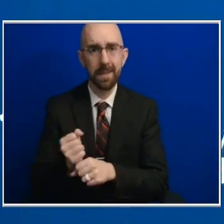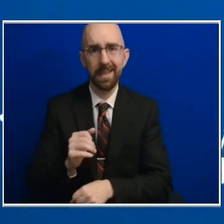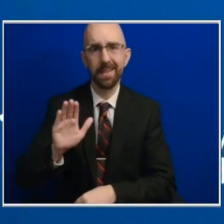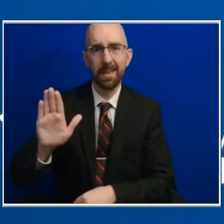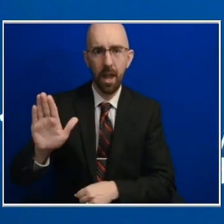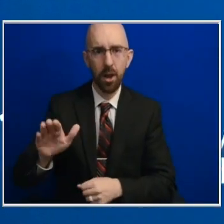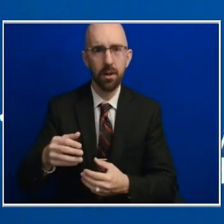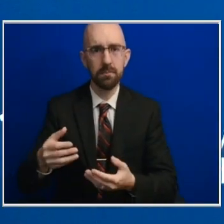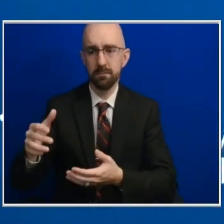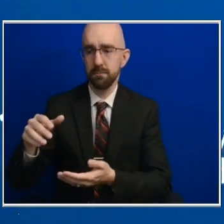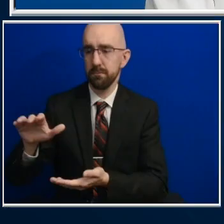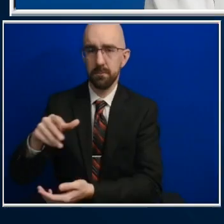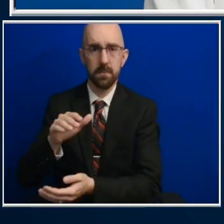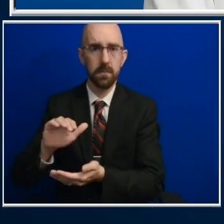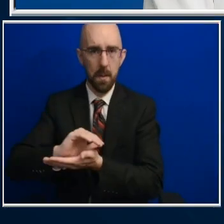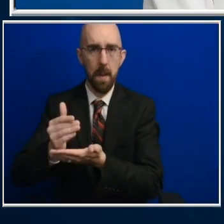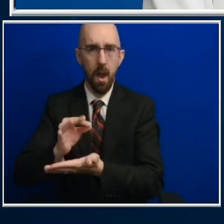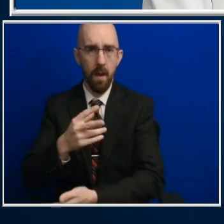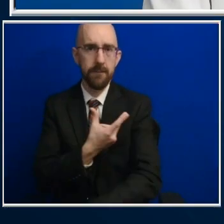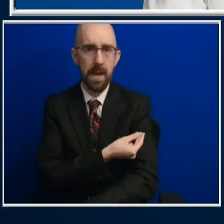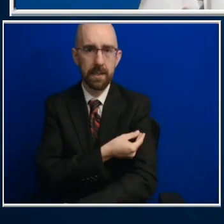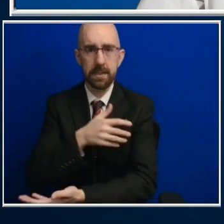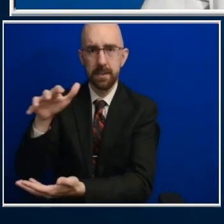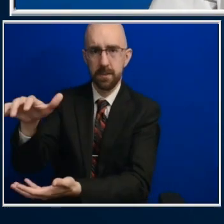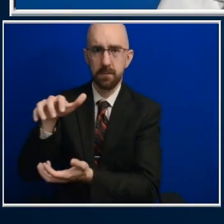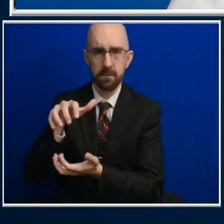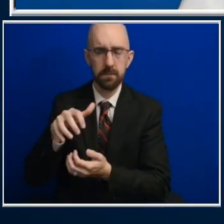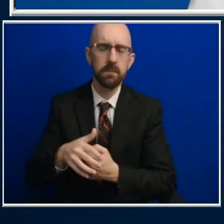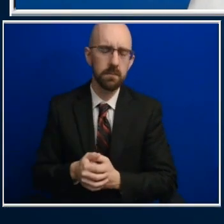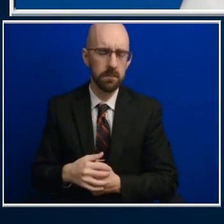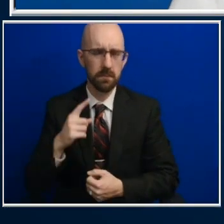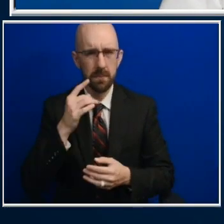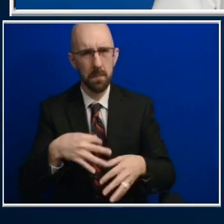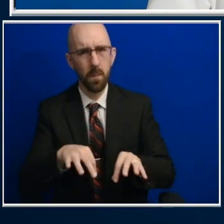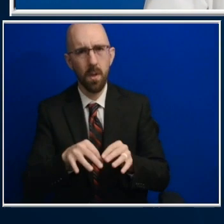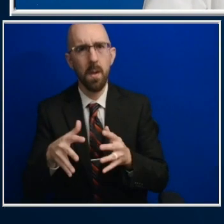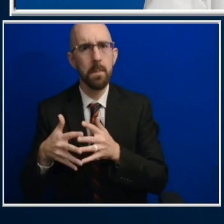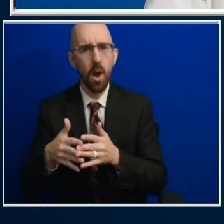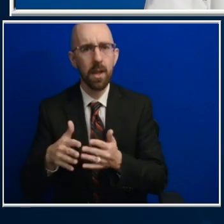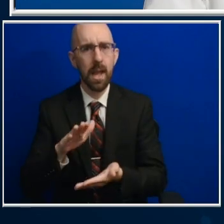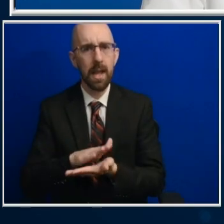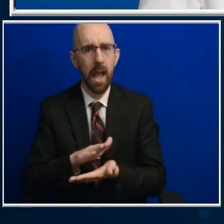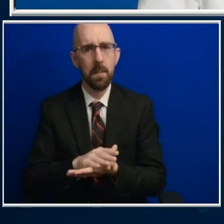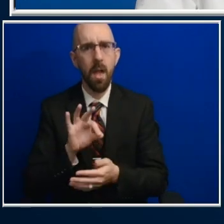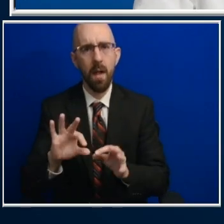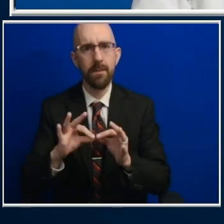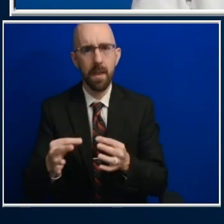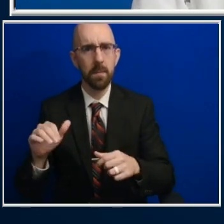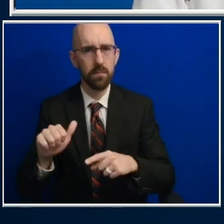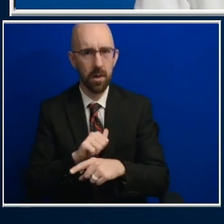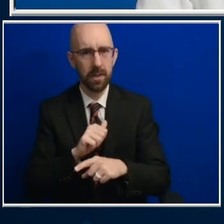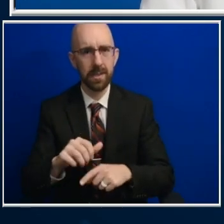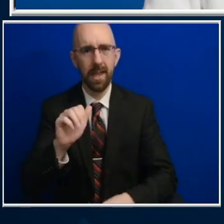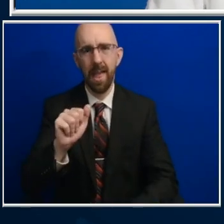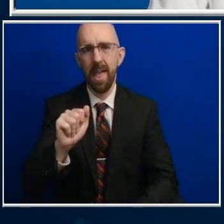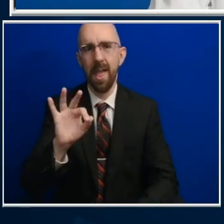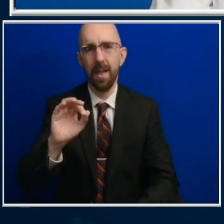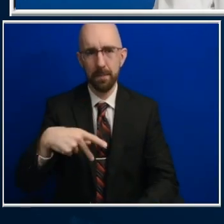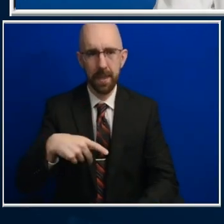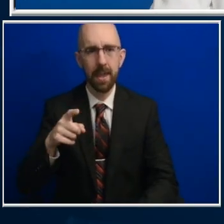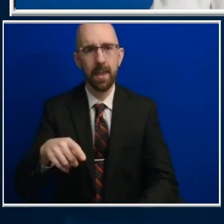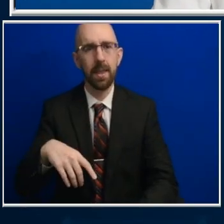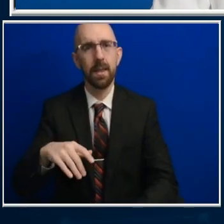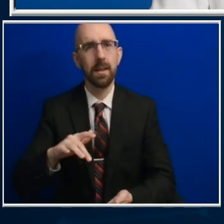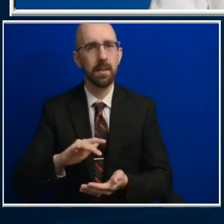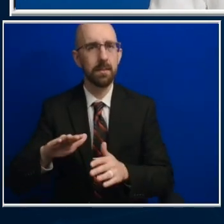of vaccines in as well. Yeah, I think it's important that the American Academy of Family Practice and then the Pediatric Society, OB-GYN Society, have all